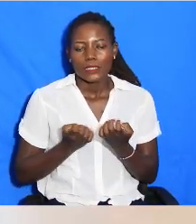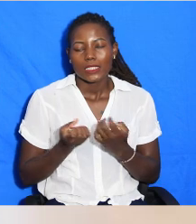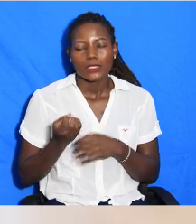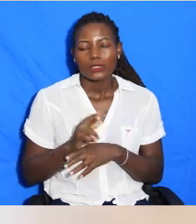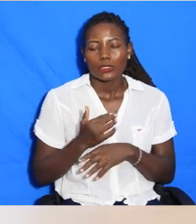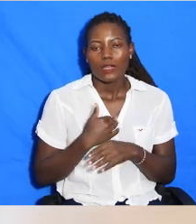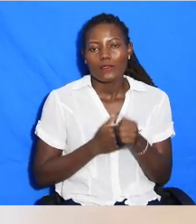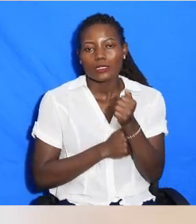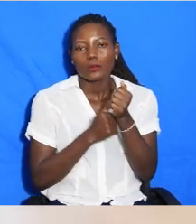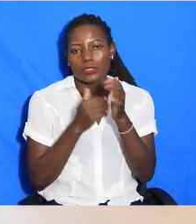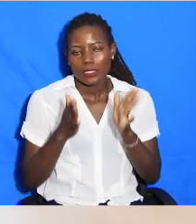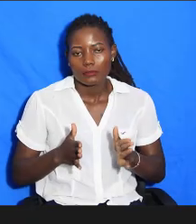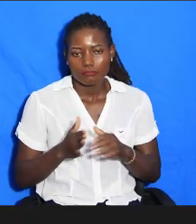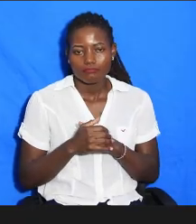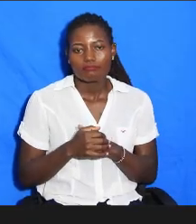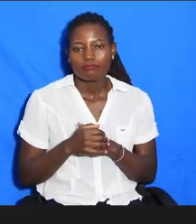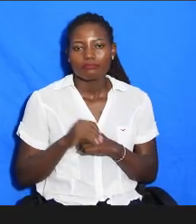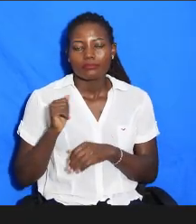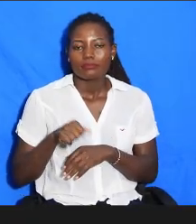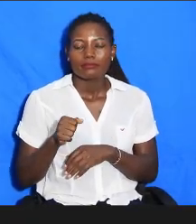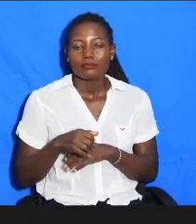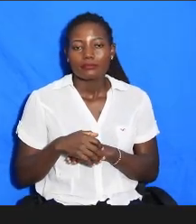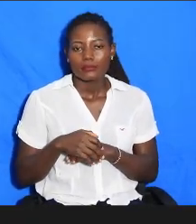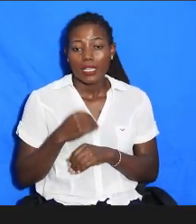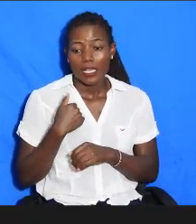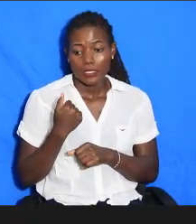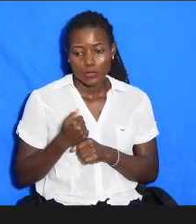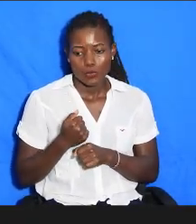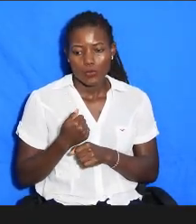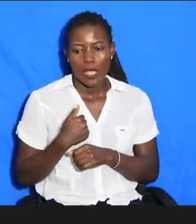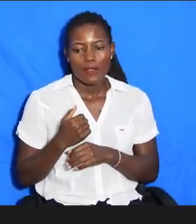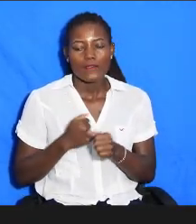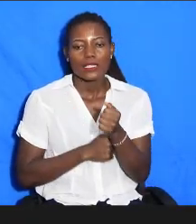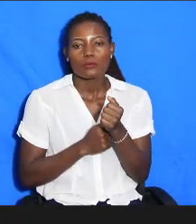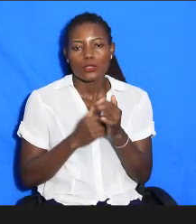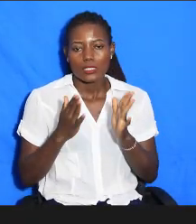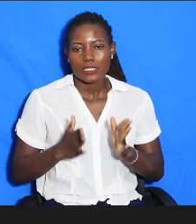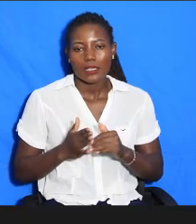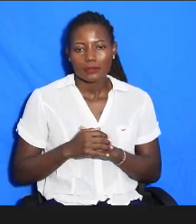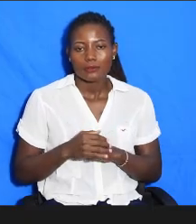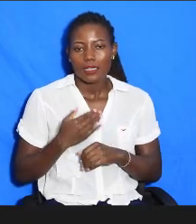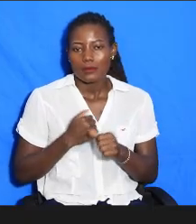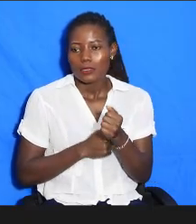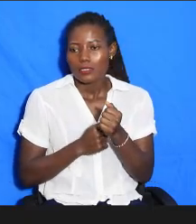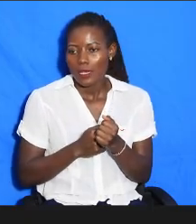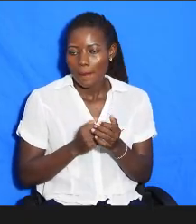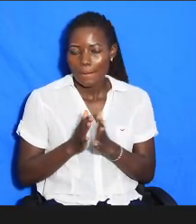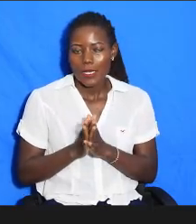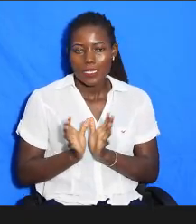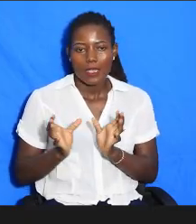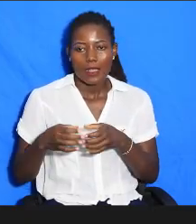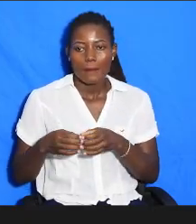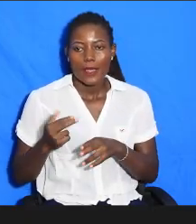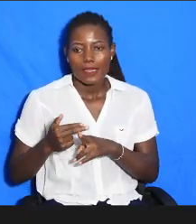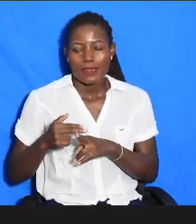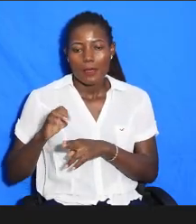sponsor, yeah, Yeah, yeah, I think I that, do. I do have a sponsor. I'm being sponsored by a company called Enda. I